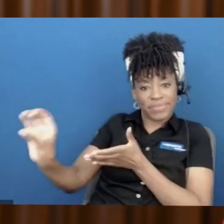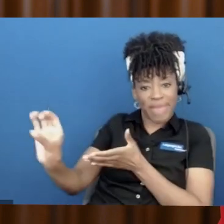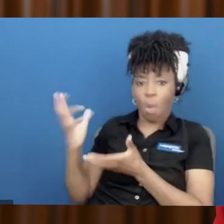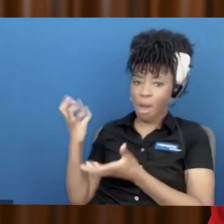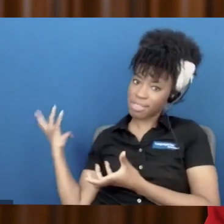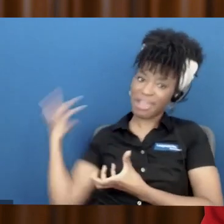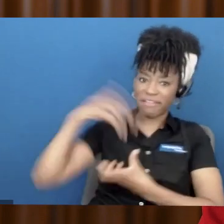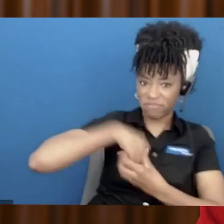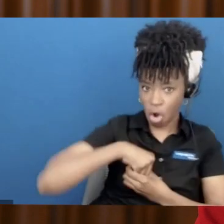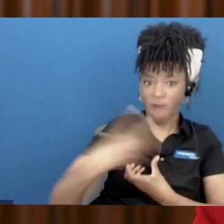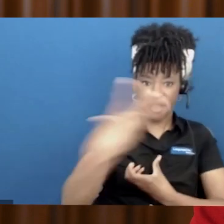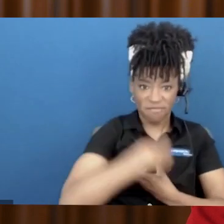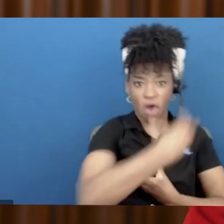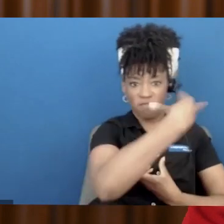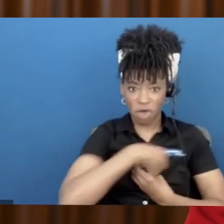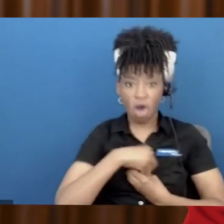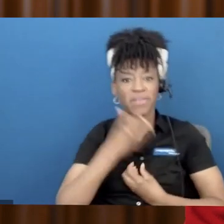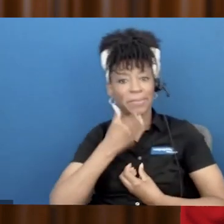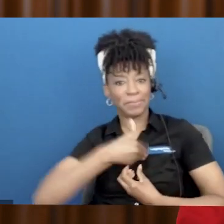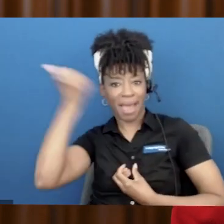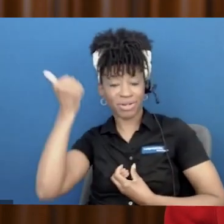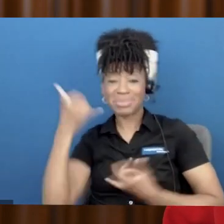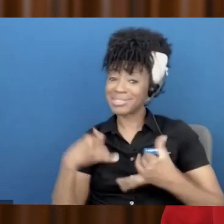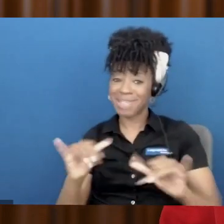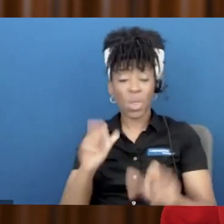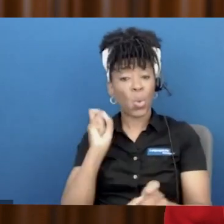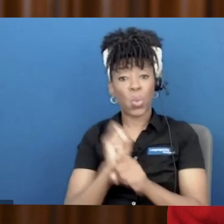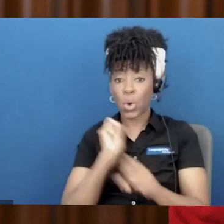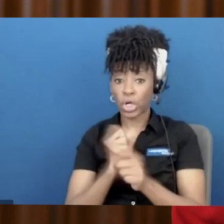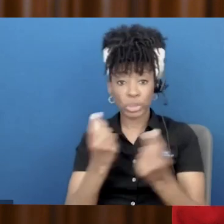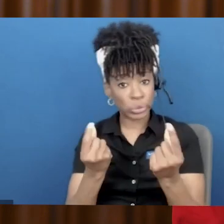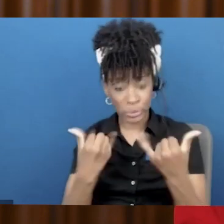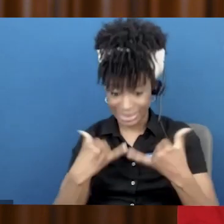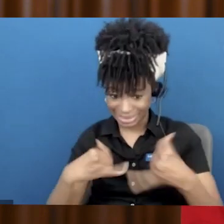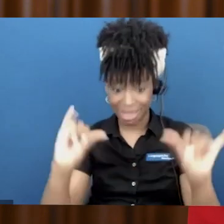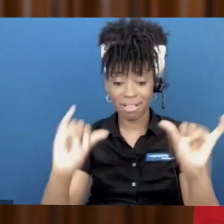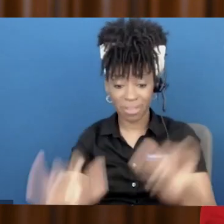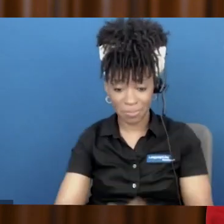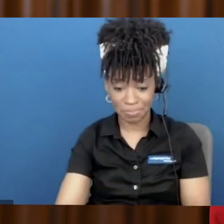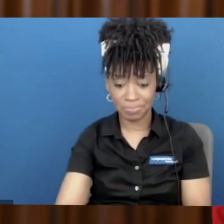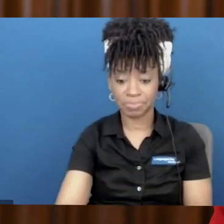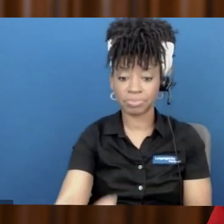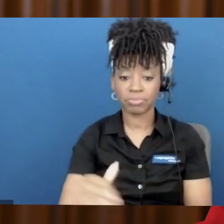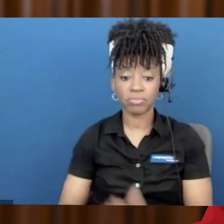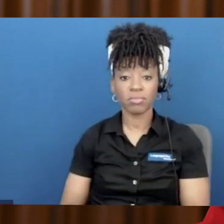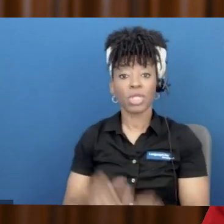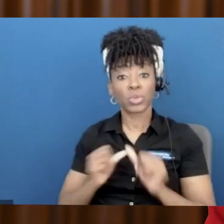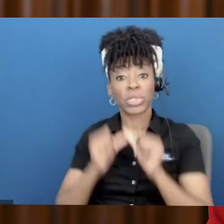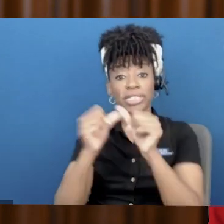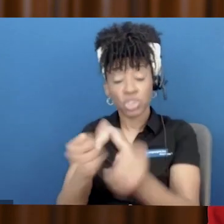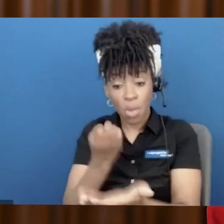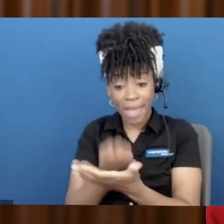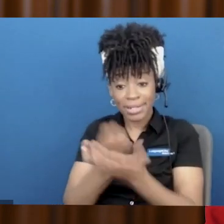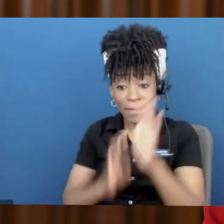And there is still much more to do. To further economic development, we are working with the Common Council to develop a small business equity